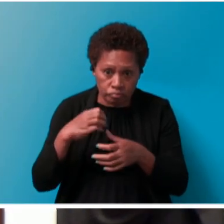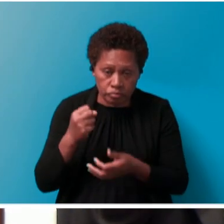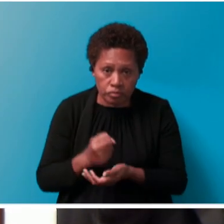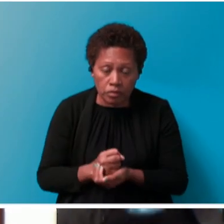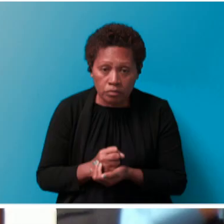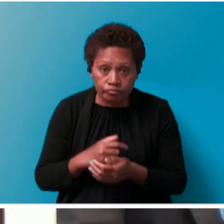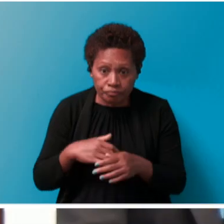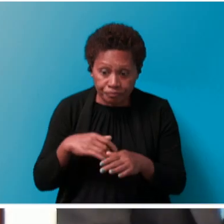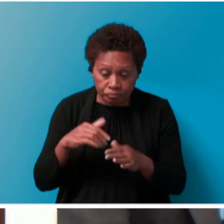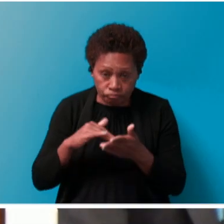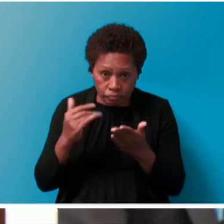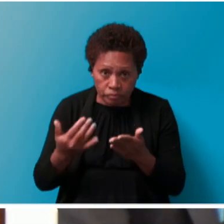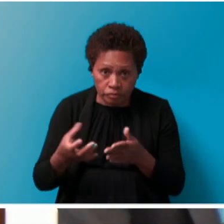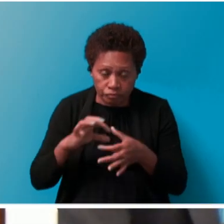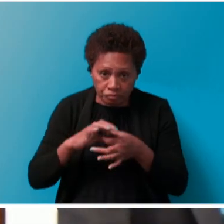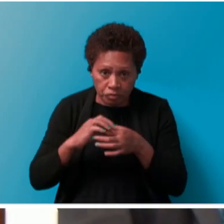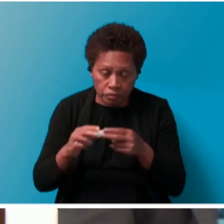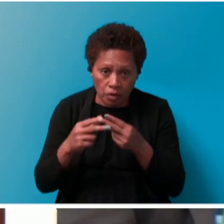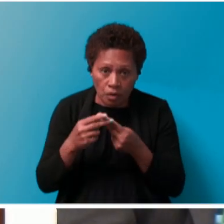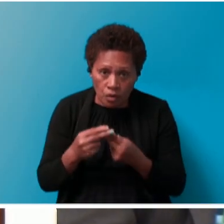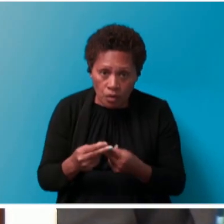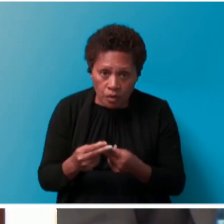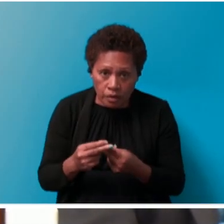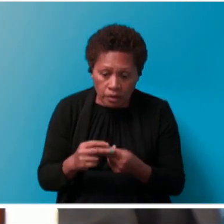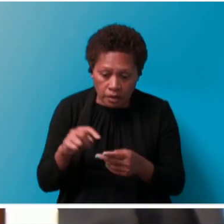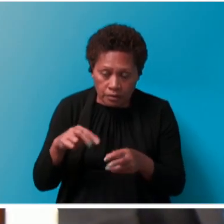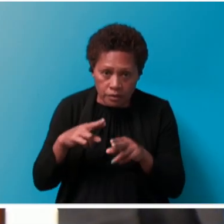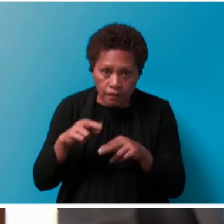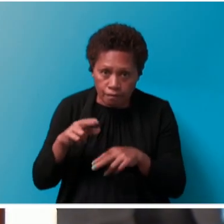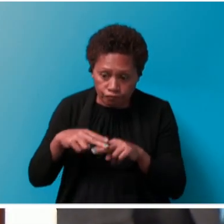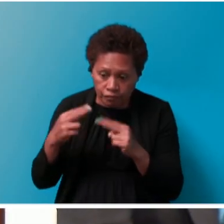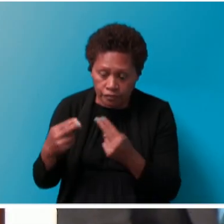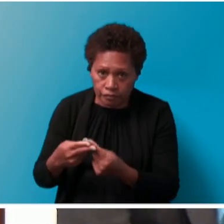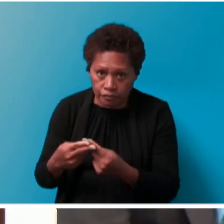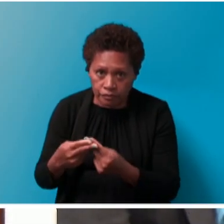appropriate support mechanisms are in place for these families.